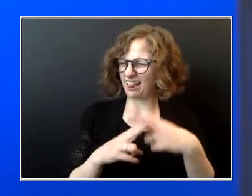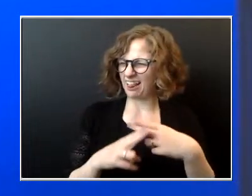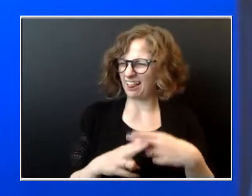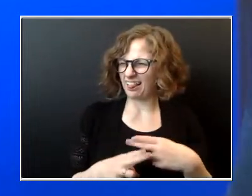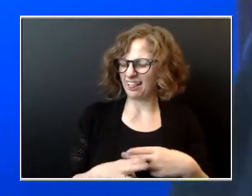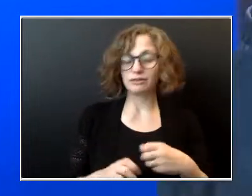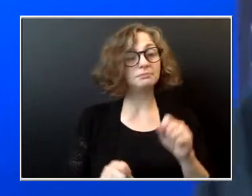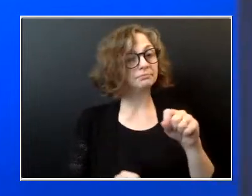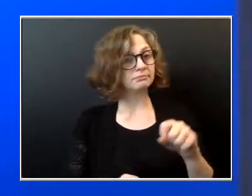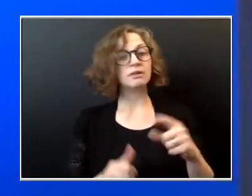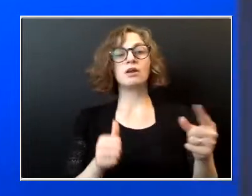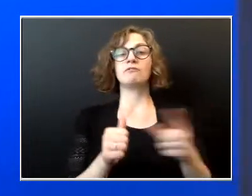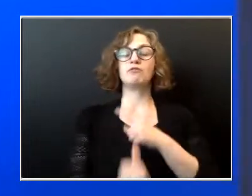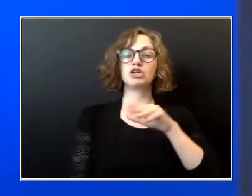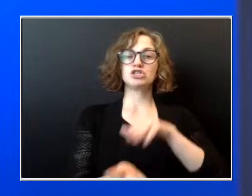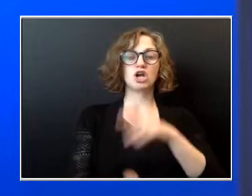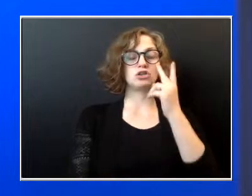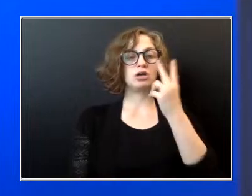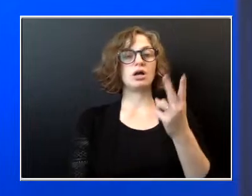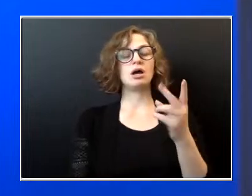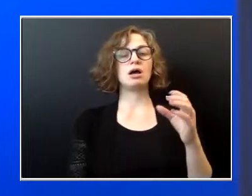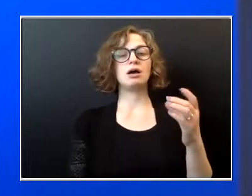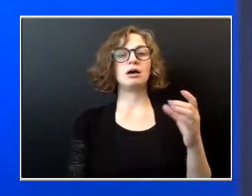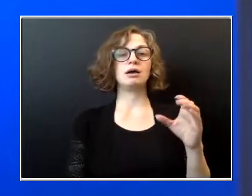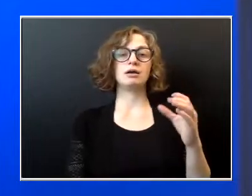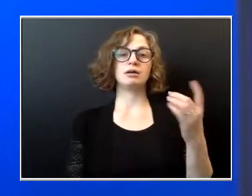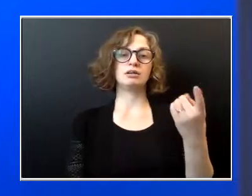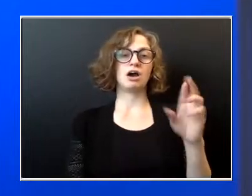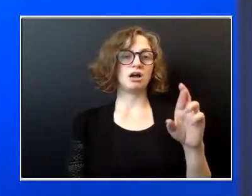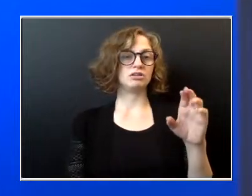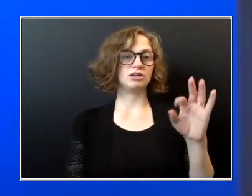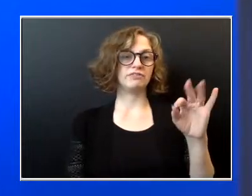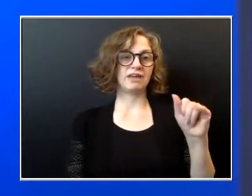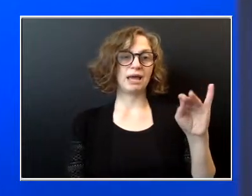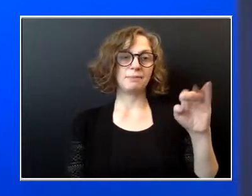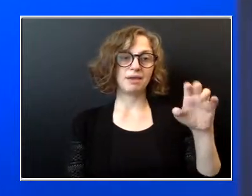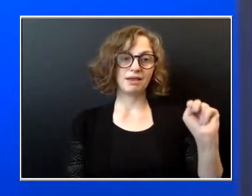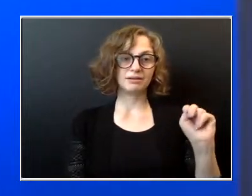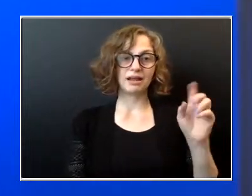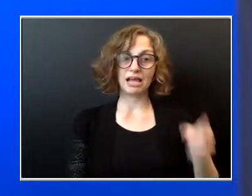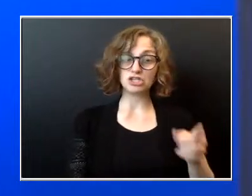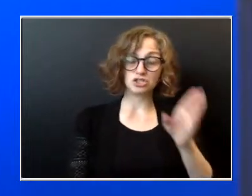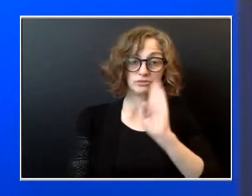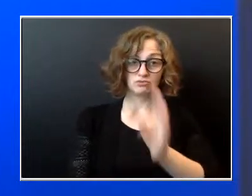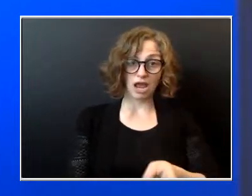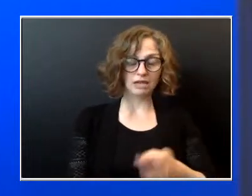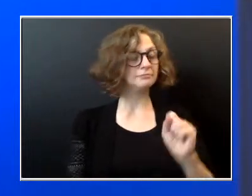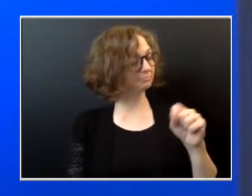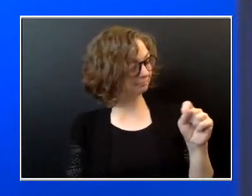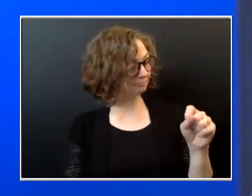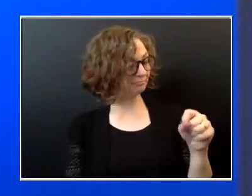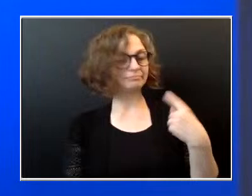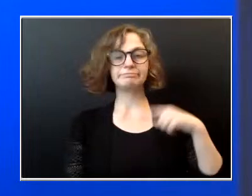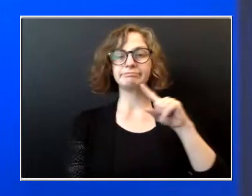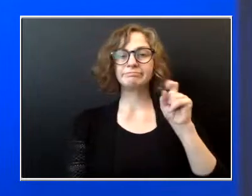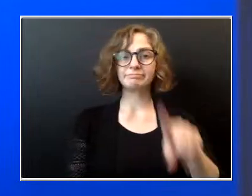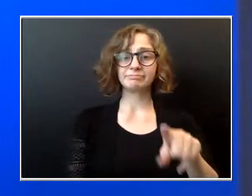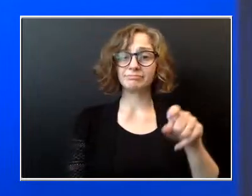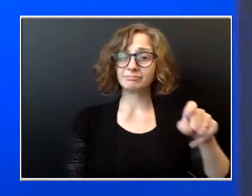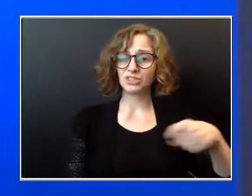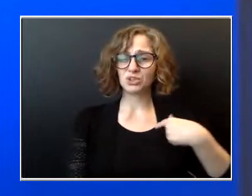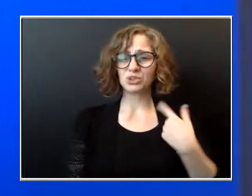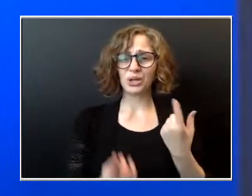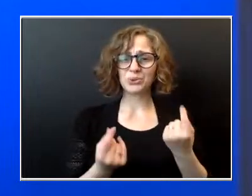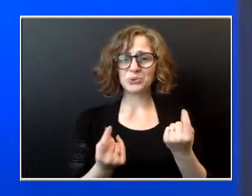Fabian. Yes. And she's very direct. She's very factual, yes, and I she is. said, well, what should I do? And she said, I want you to